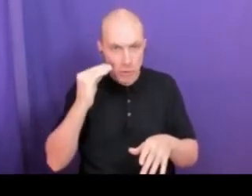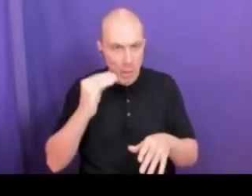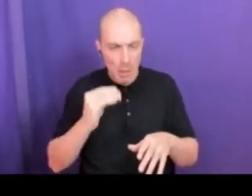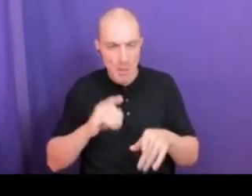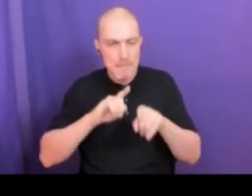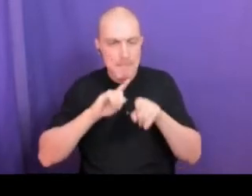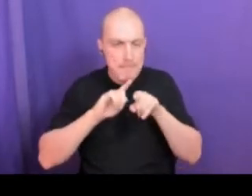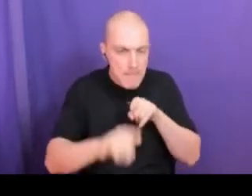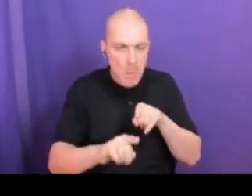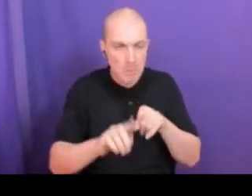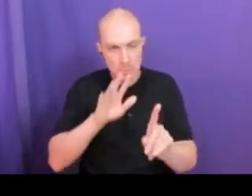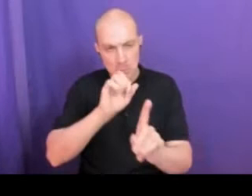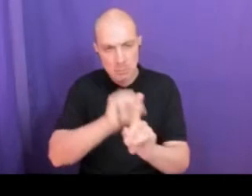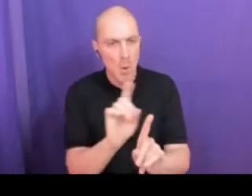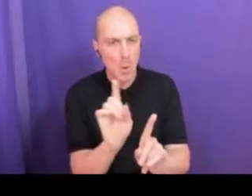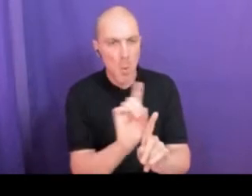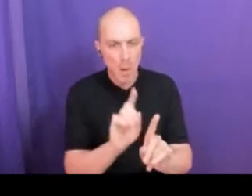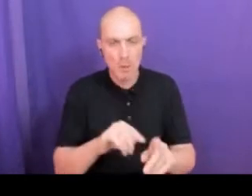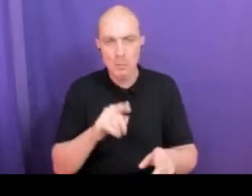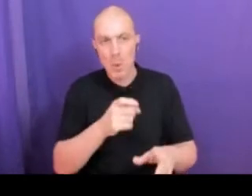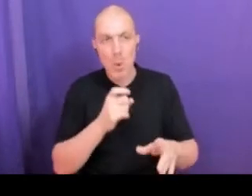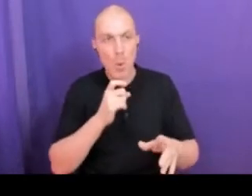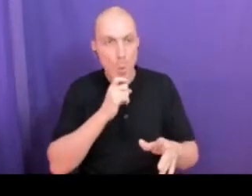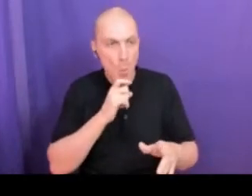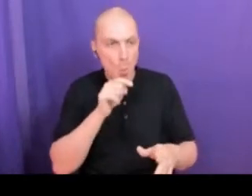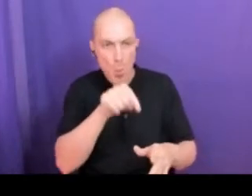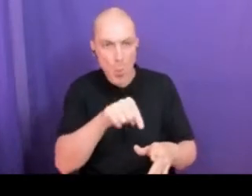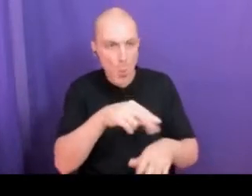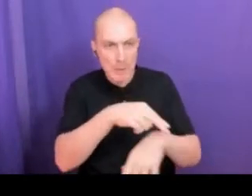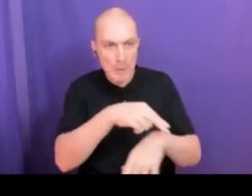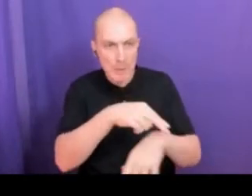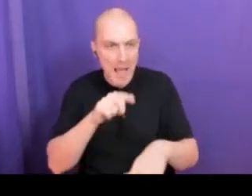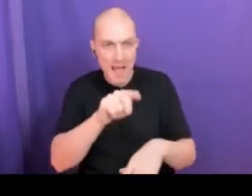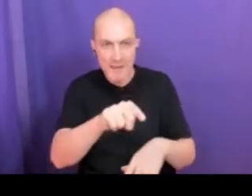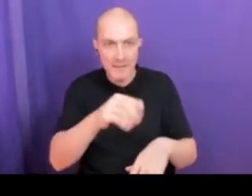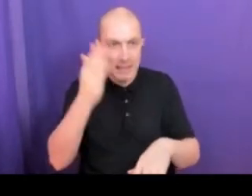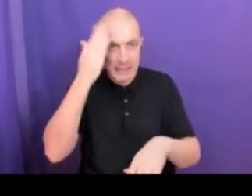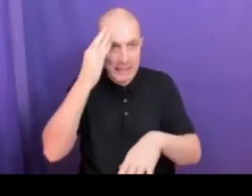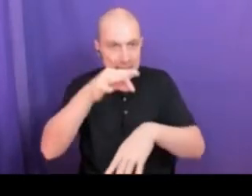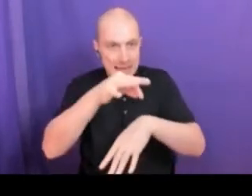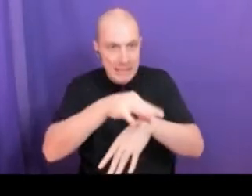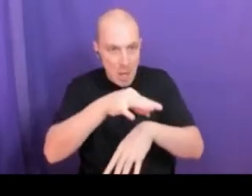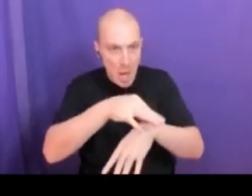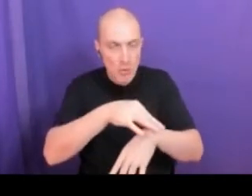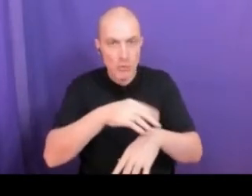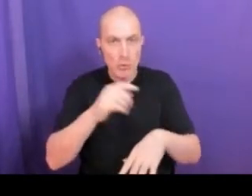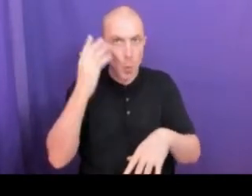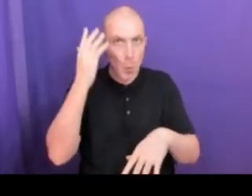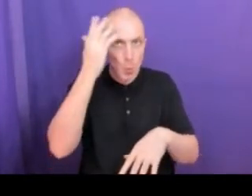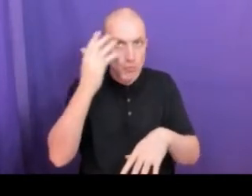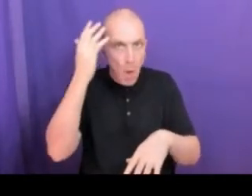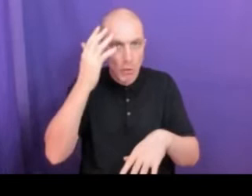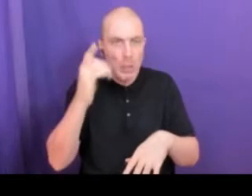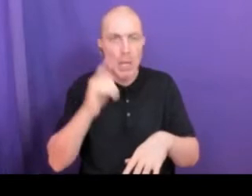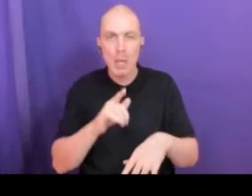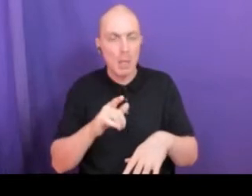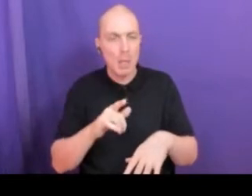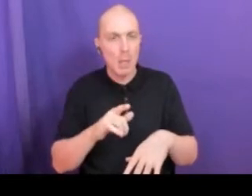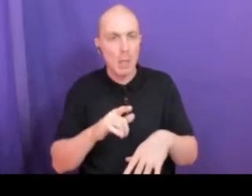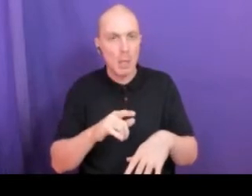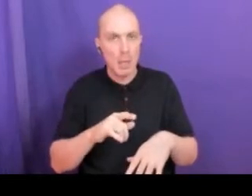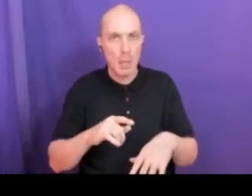the clinic? Is it psychiatry-based? Is it neurology-based? Do you have clinical psychologists on